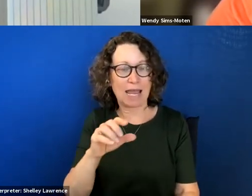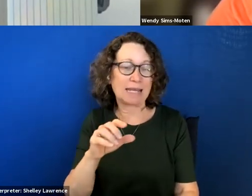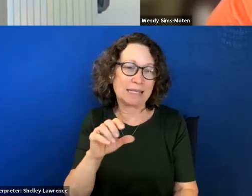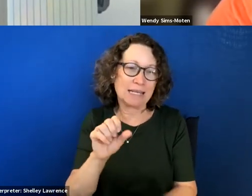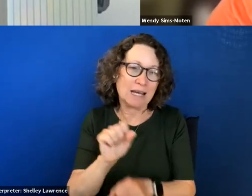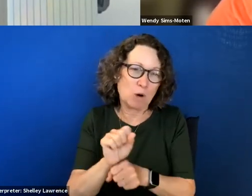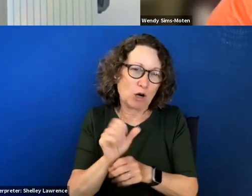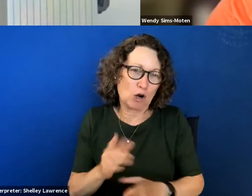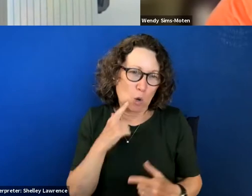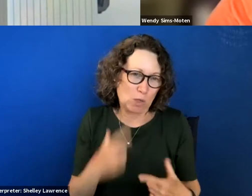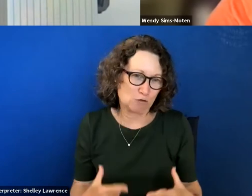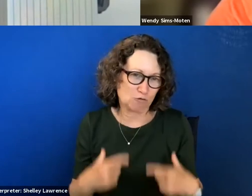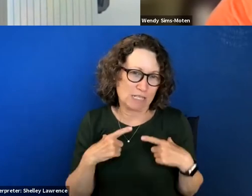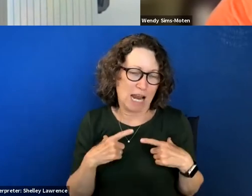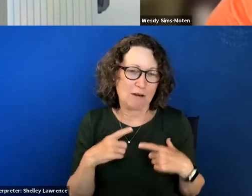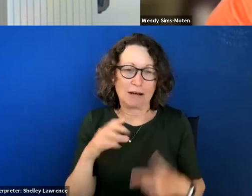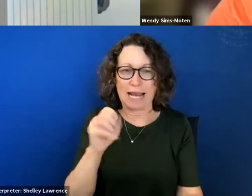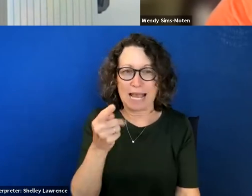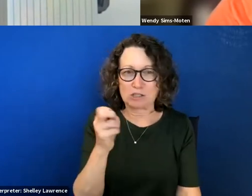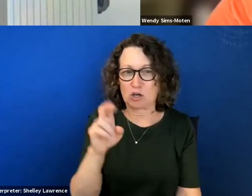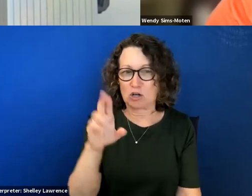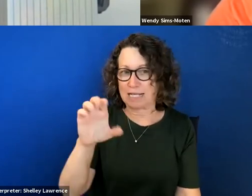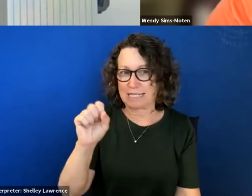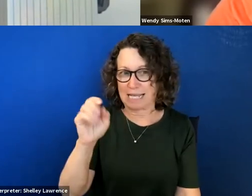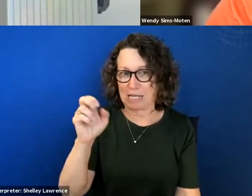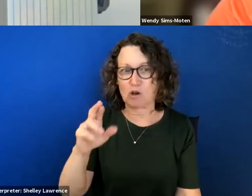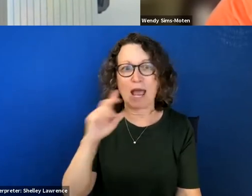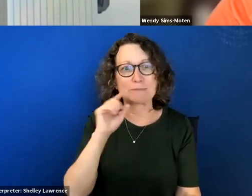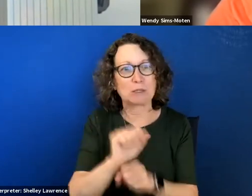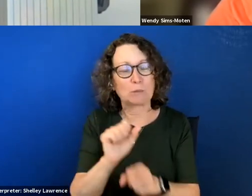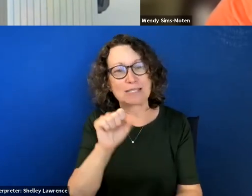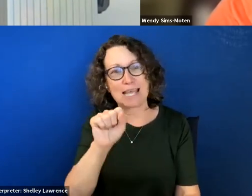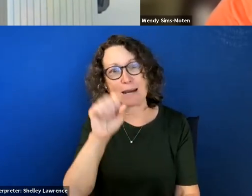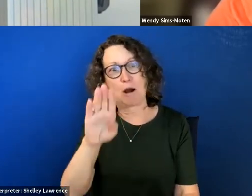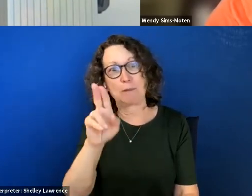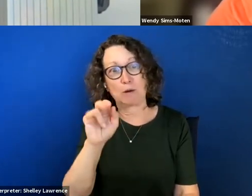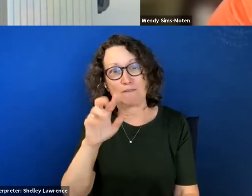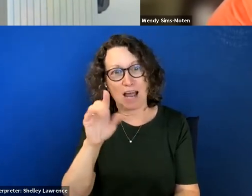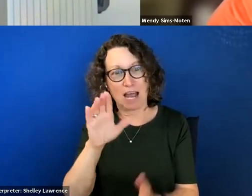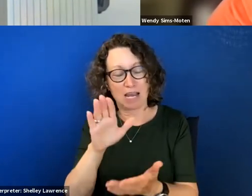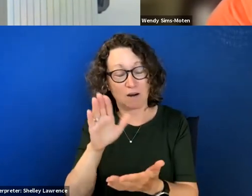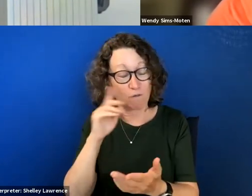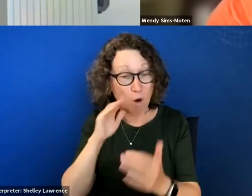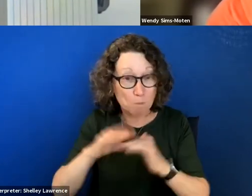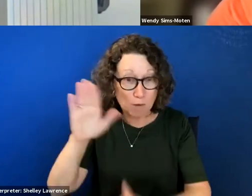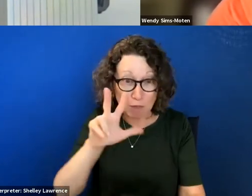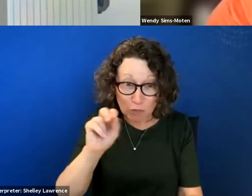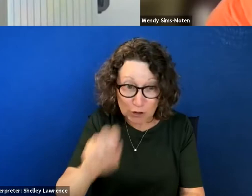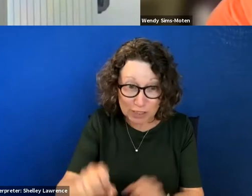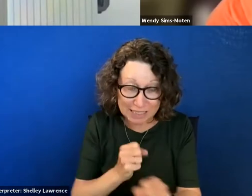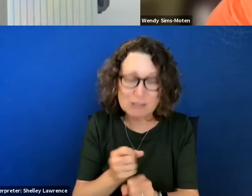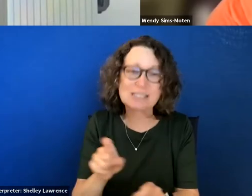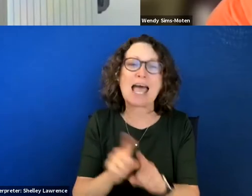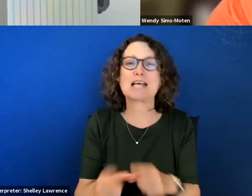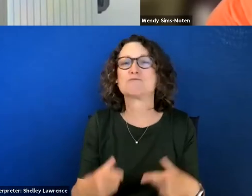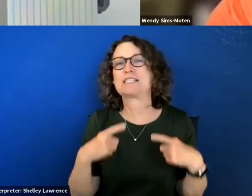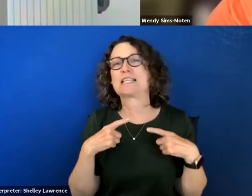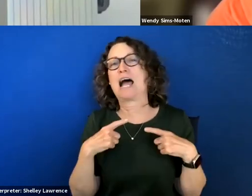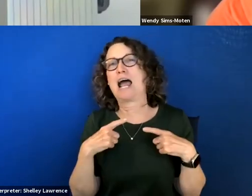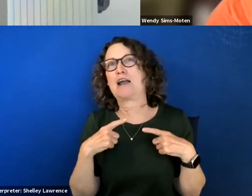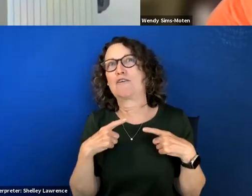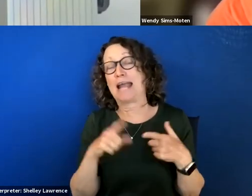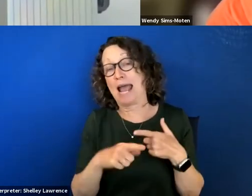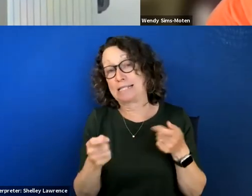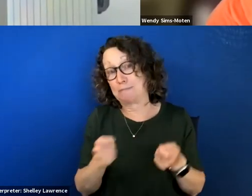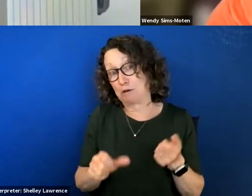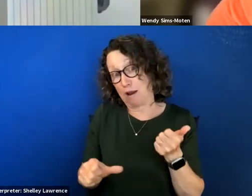retiring. Esther Caesar has been with Santa Barbara Unified for over 30 years and is retiring as an